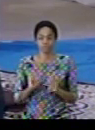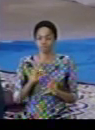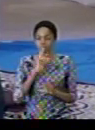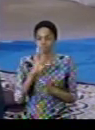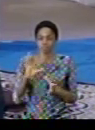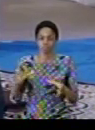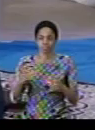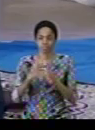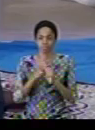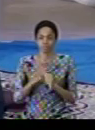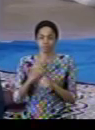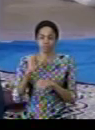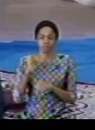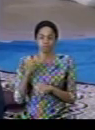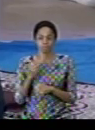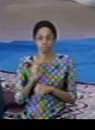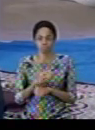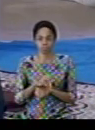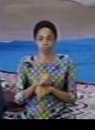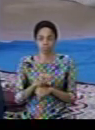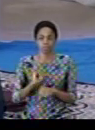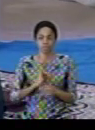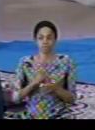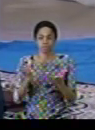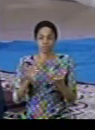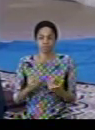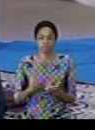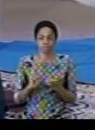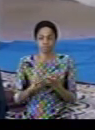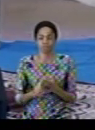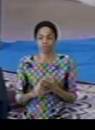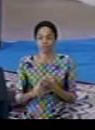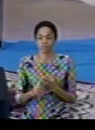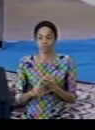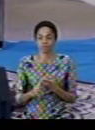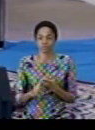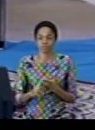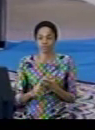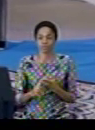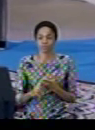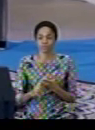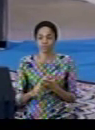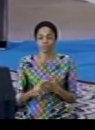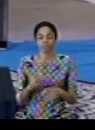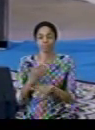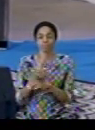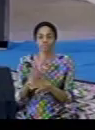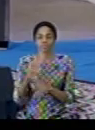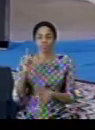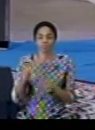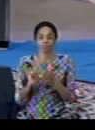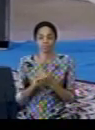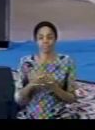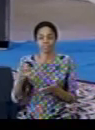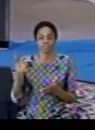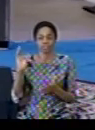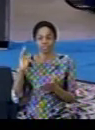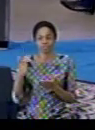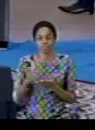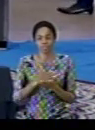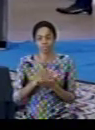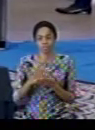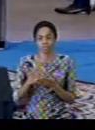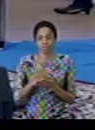to plead with those who minister, like you minister in songs and other things, let's minister